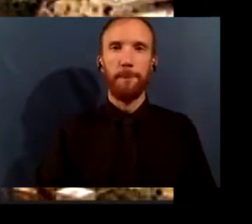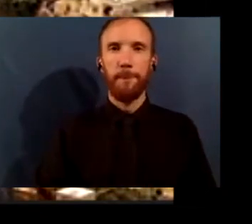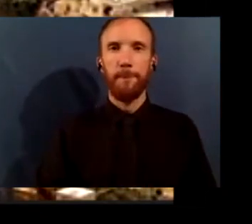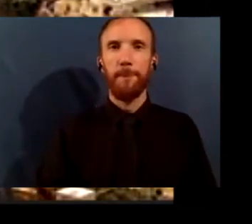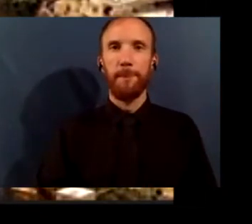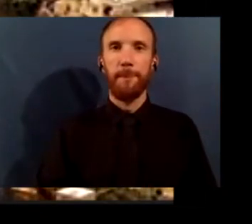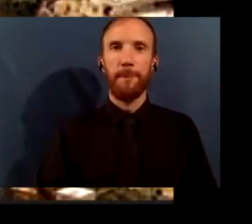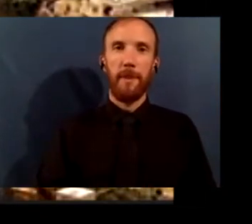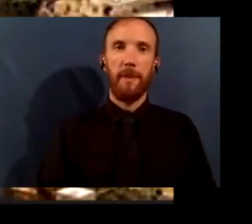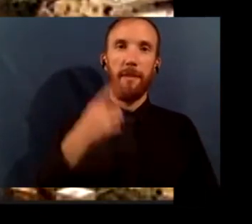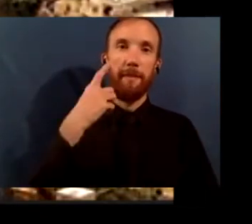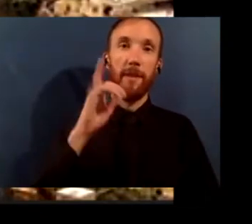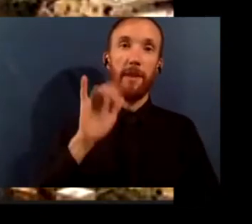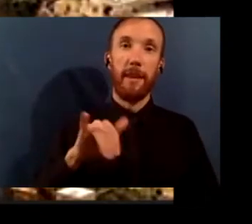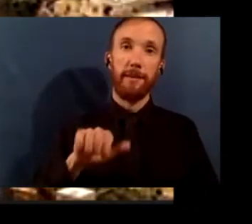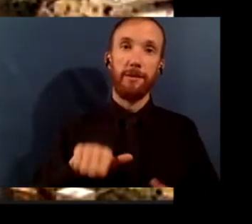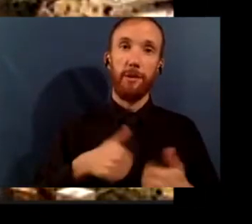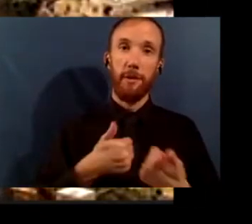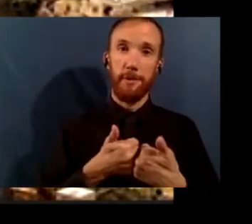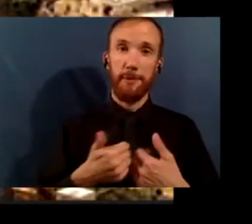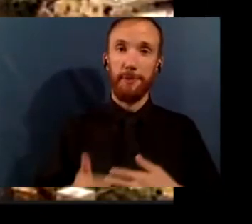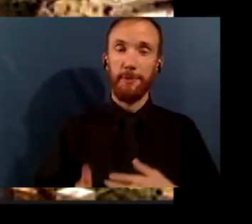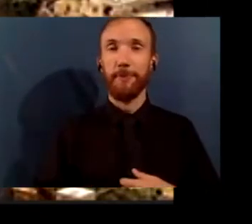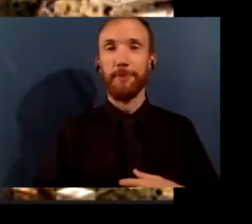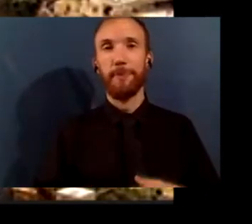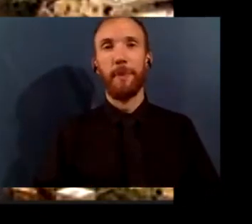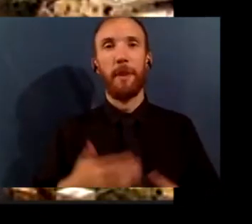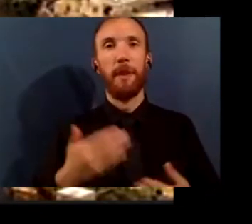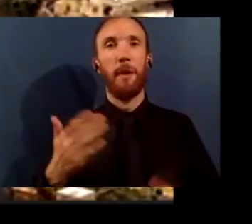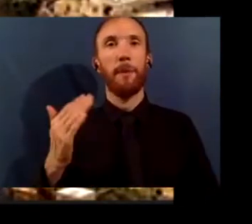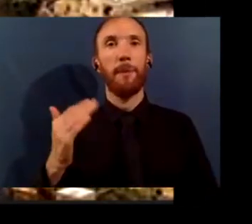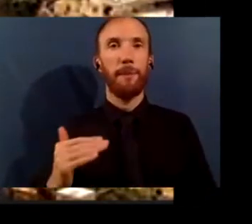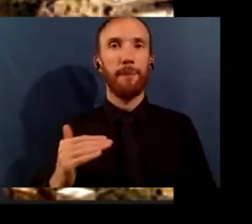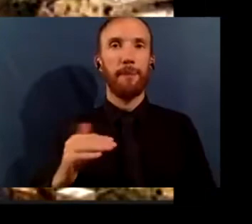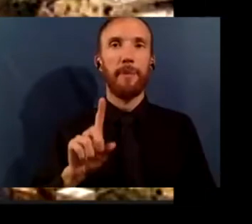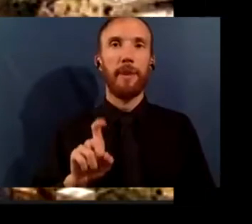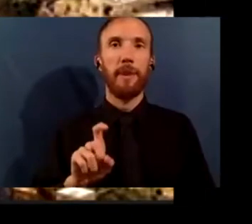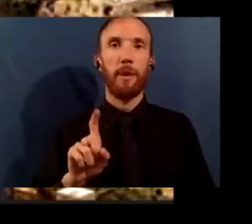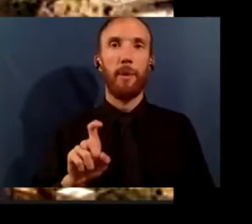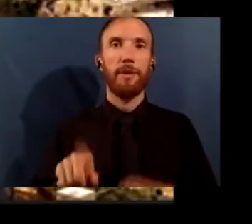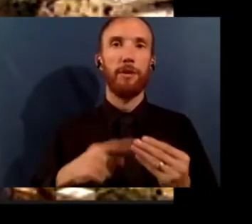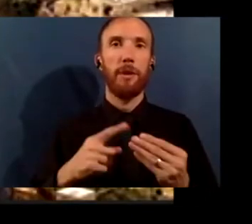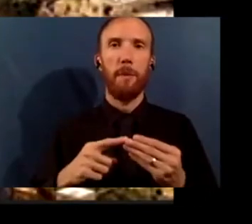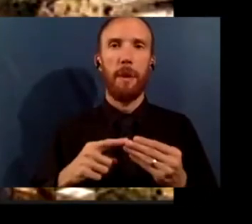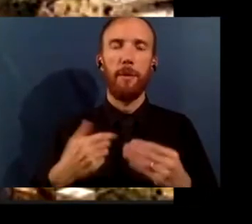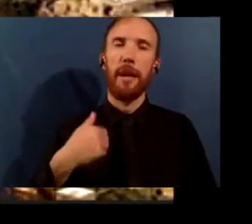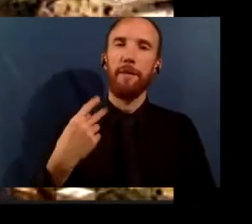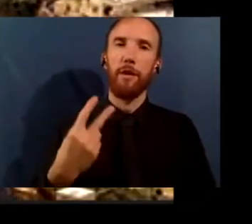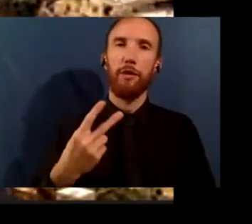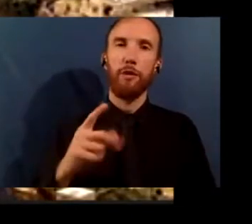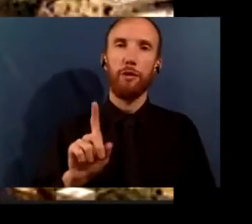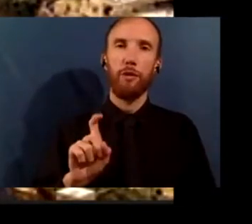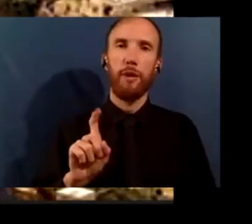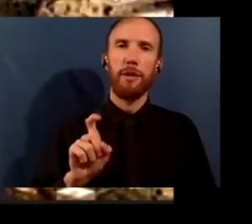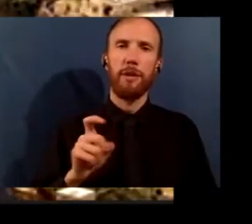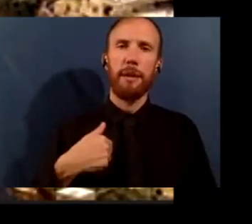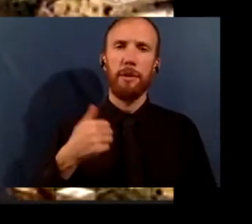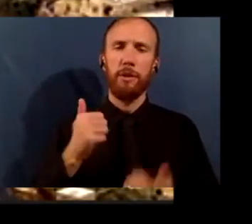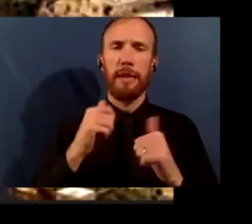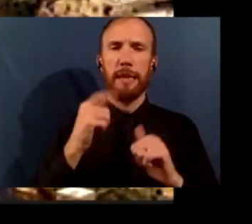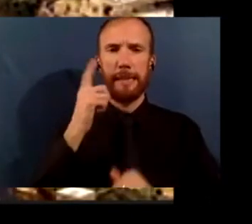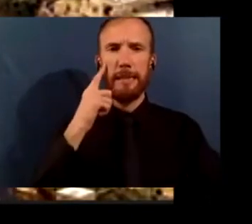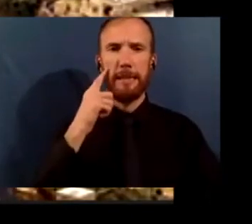challenge. So we can look to a question about, well, I have two questions here. I'm just trying to think.